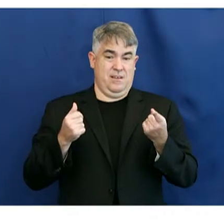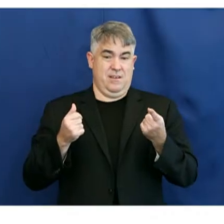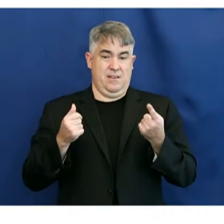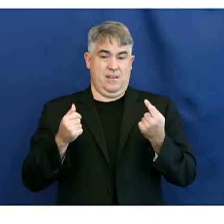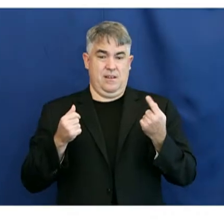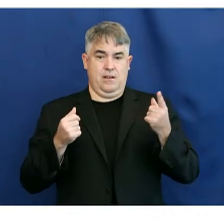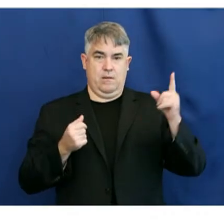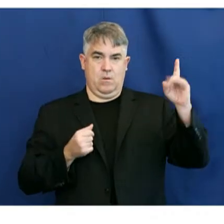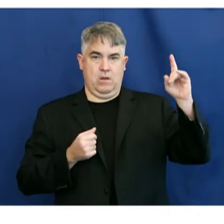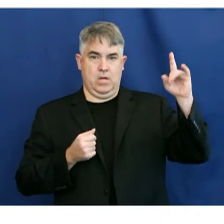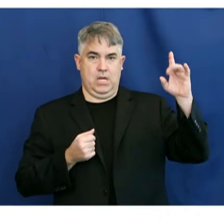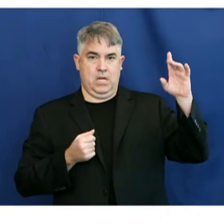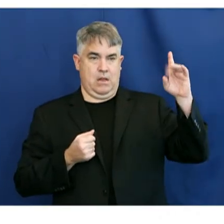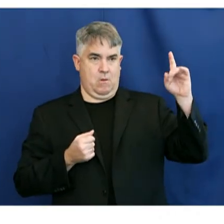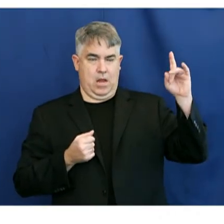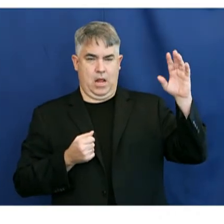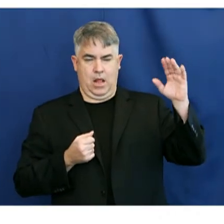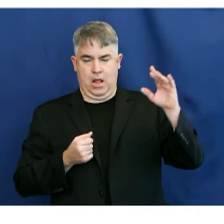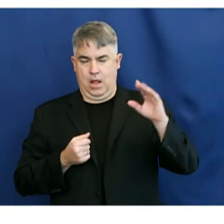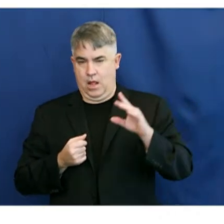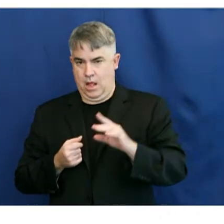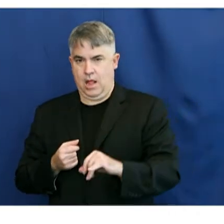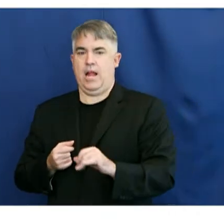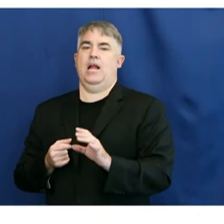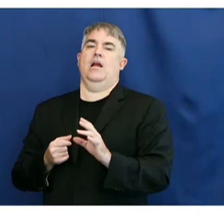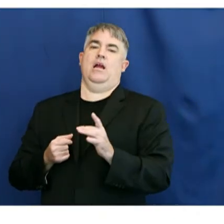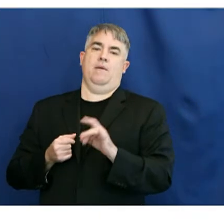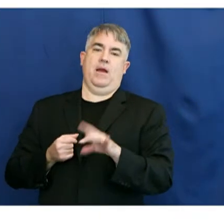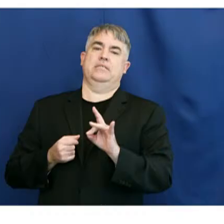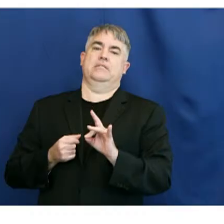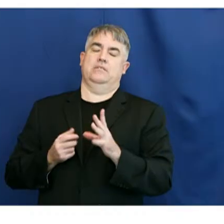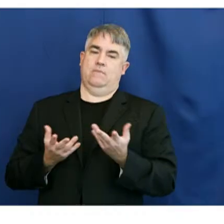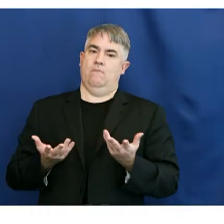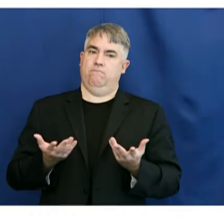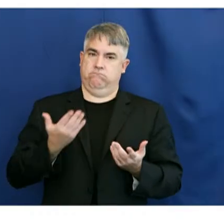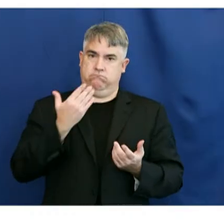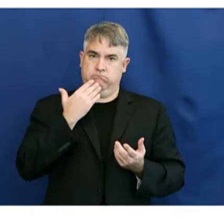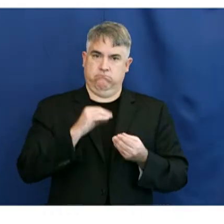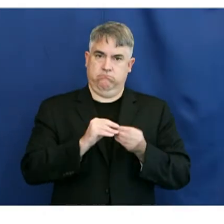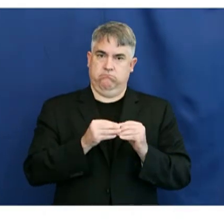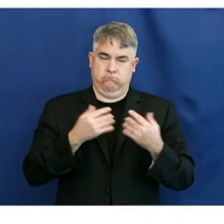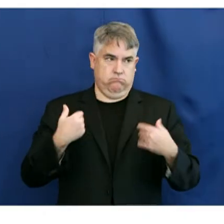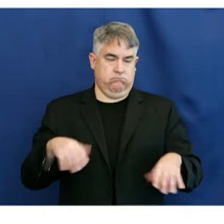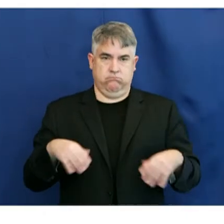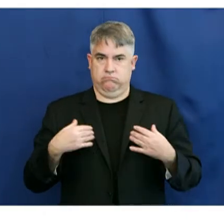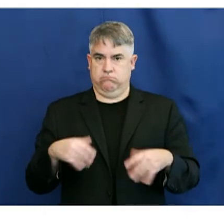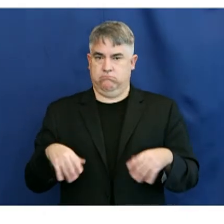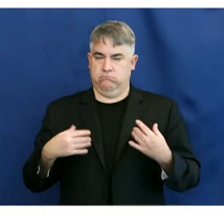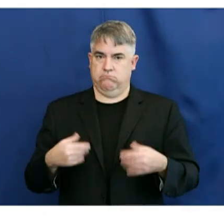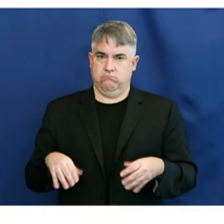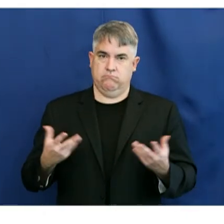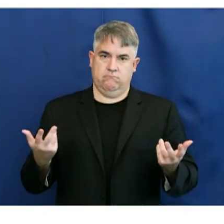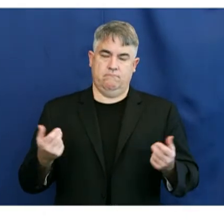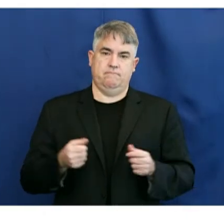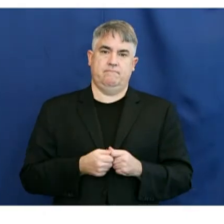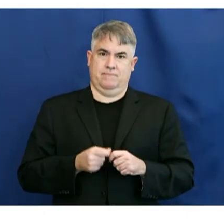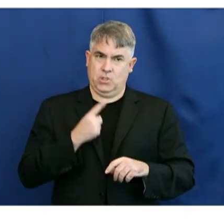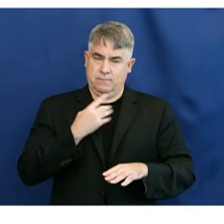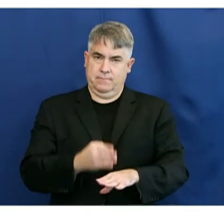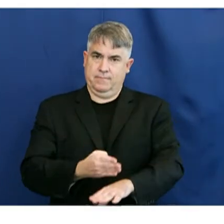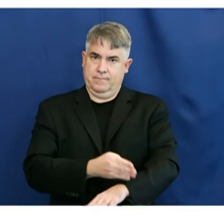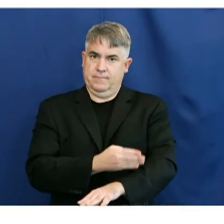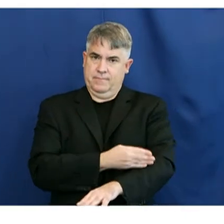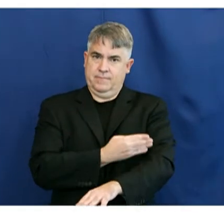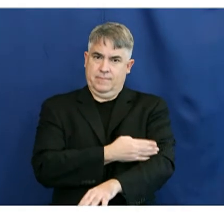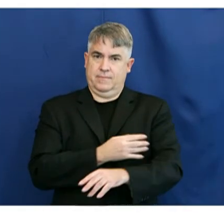That is the progress that we have made as a case rate that was almost at 100 has come down to 8.9, which is a great credit to